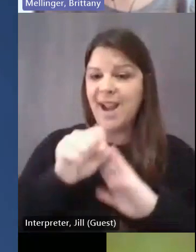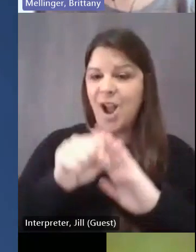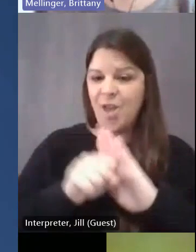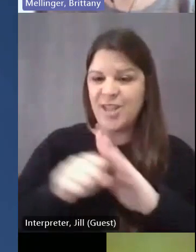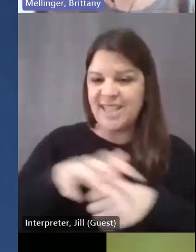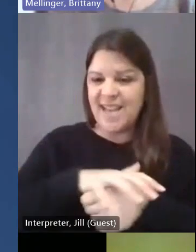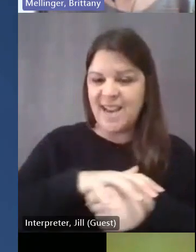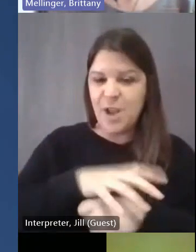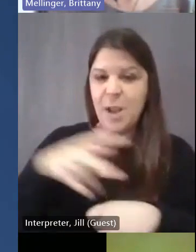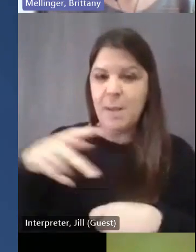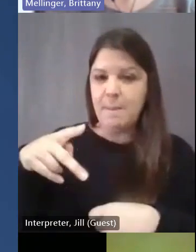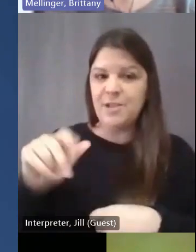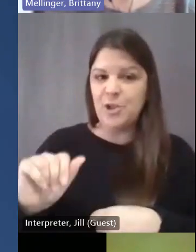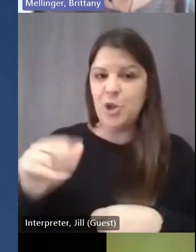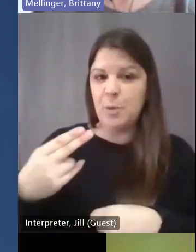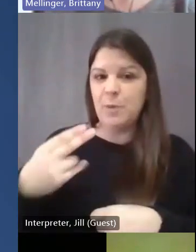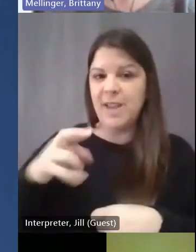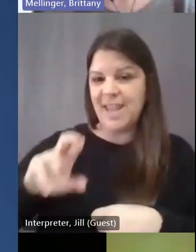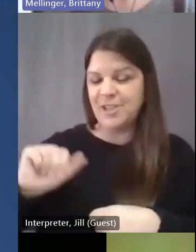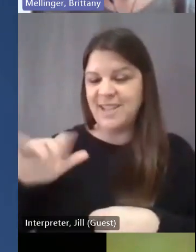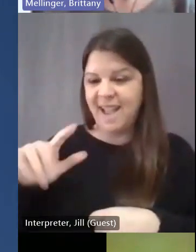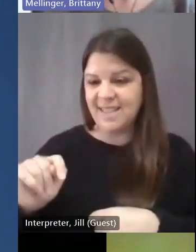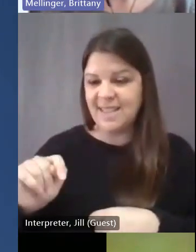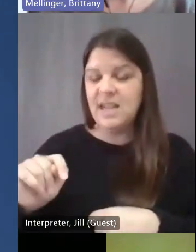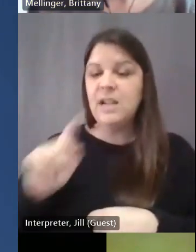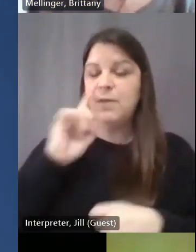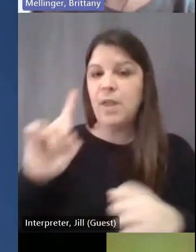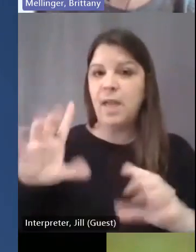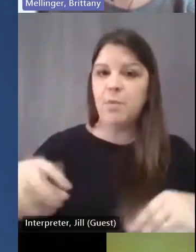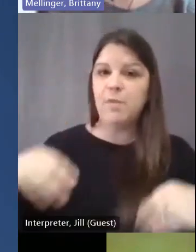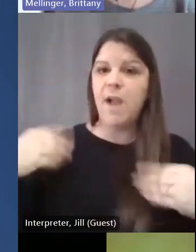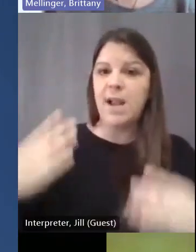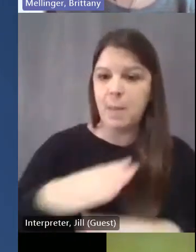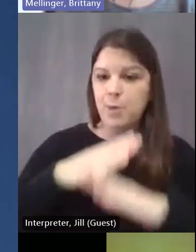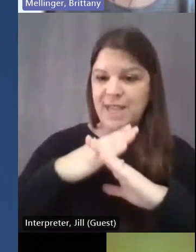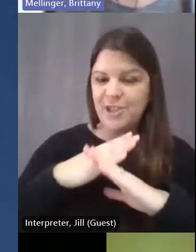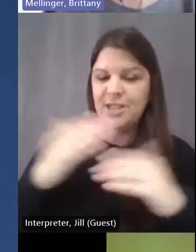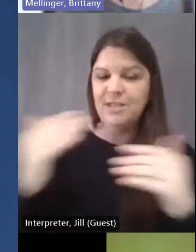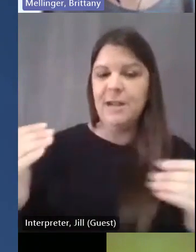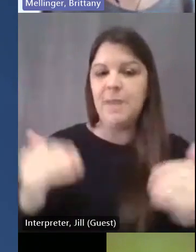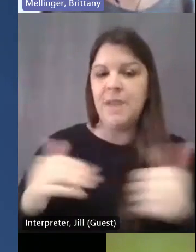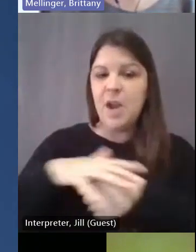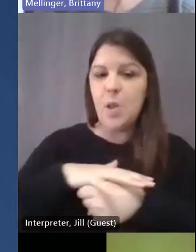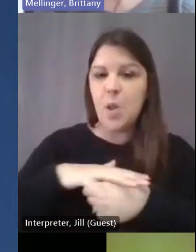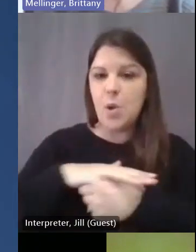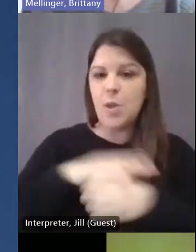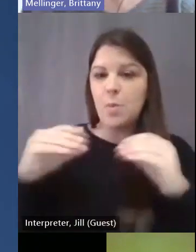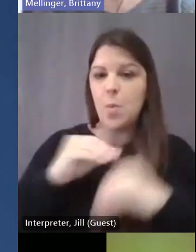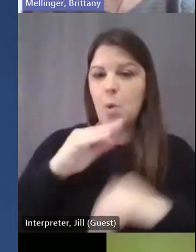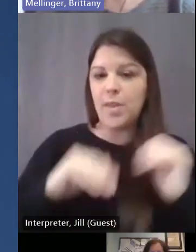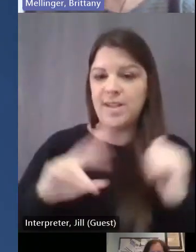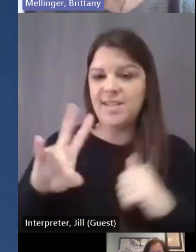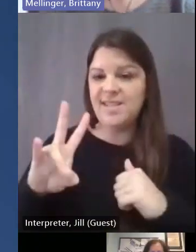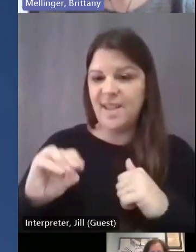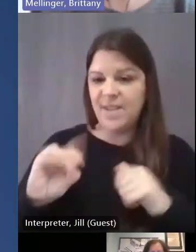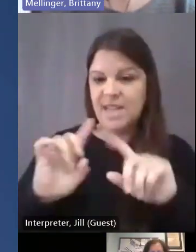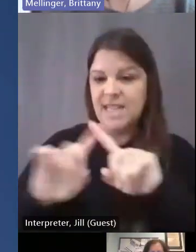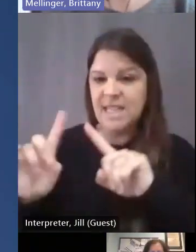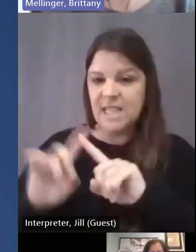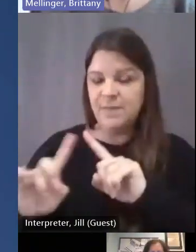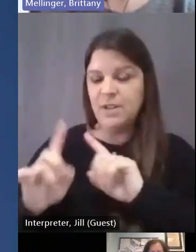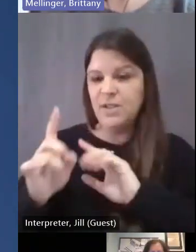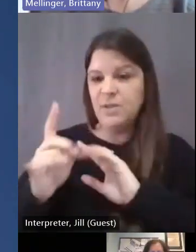Pennsylvania Human Relations Act provides the basis for our protections. And at the local level, there's over 70 different local ordinances throughout the